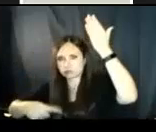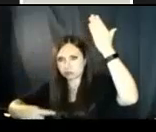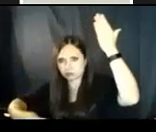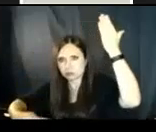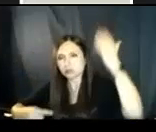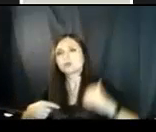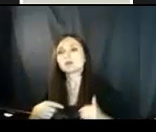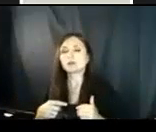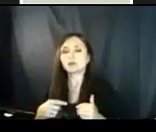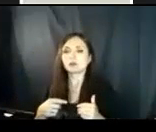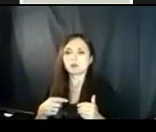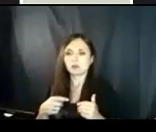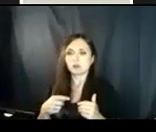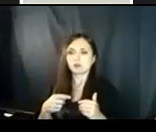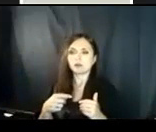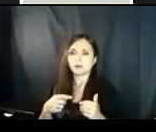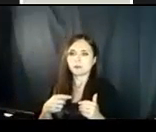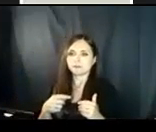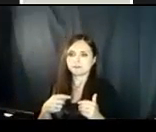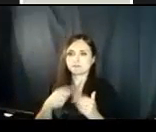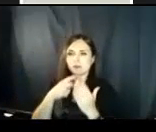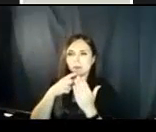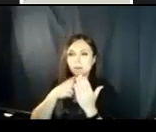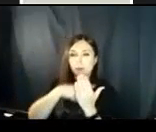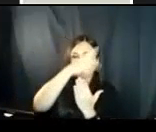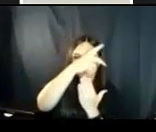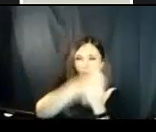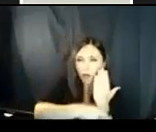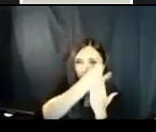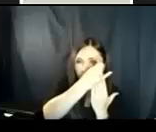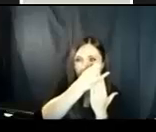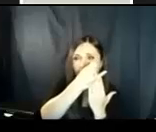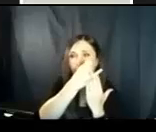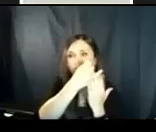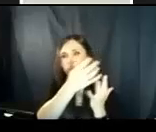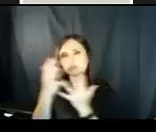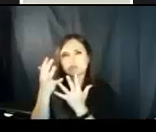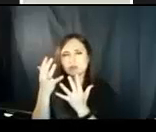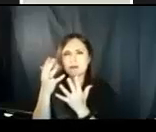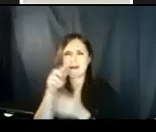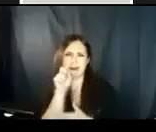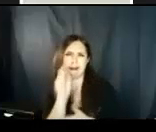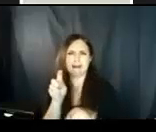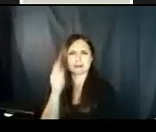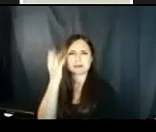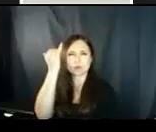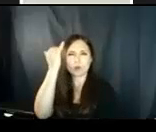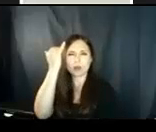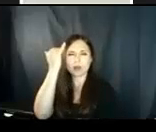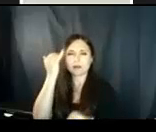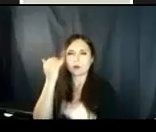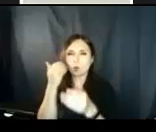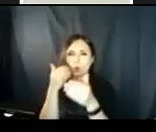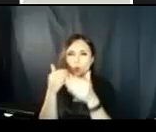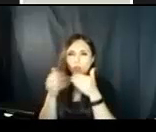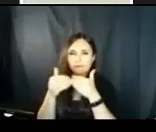are, seminars, projects. So the reason I ask these questions is anything that you're going to be